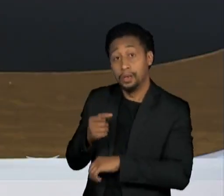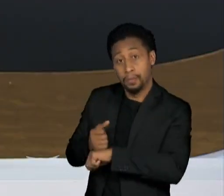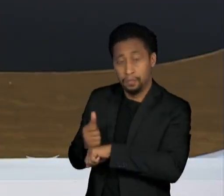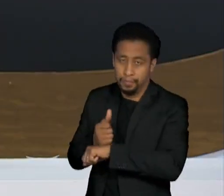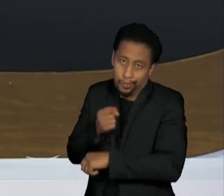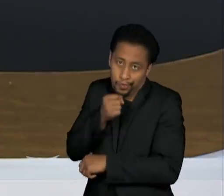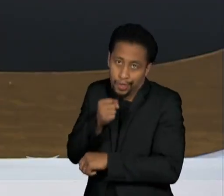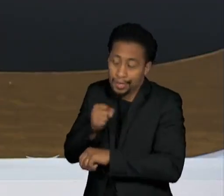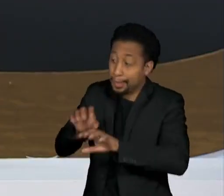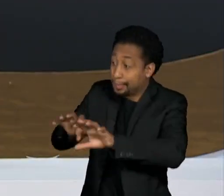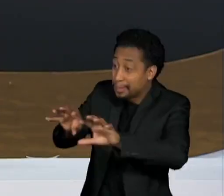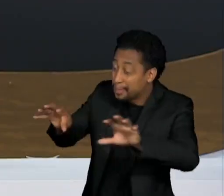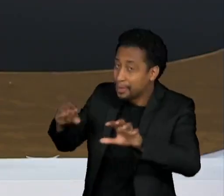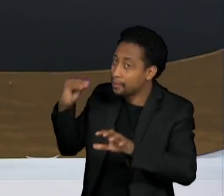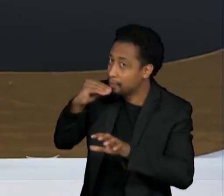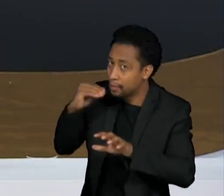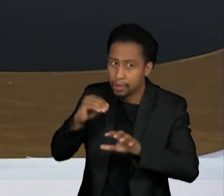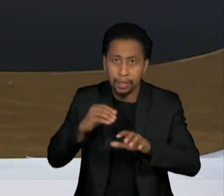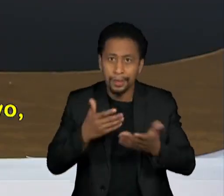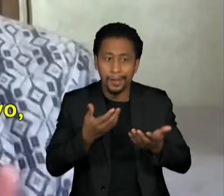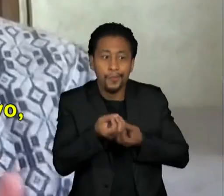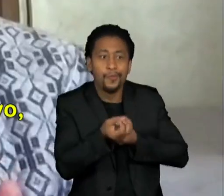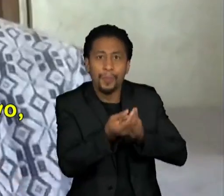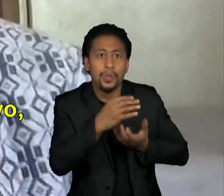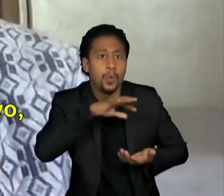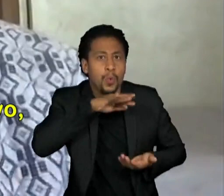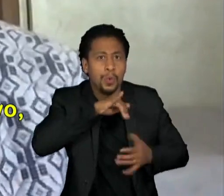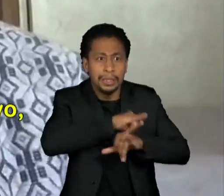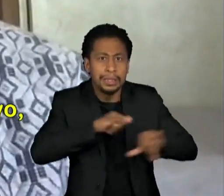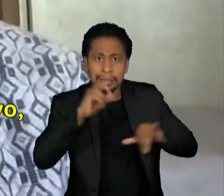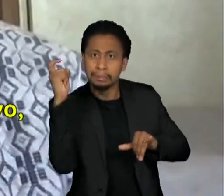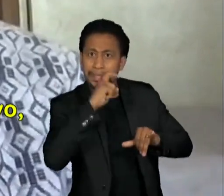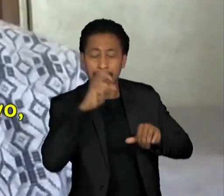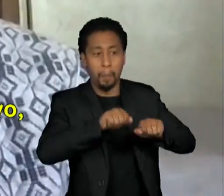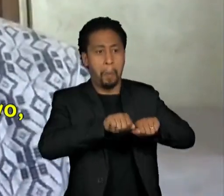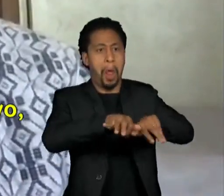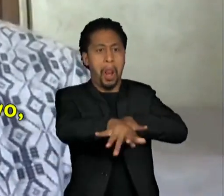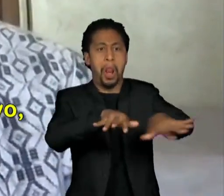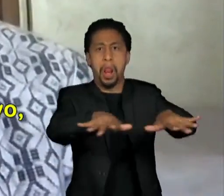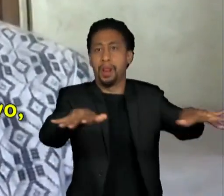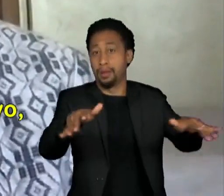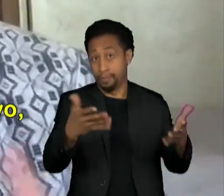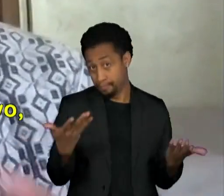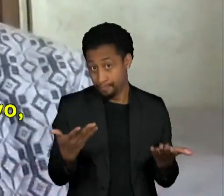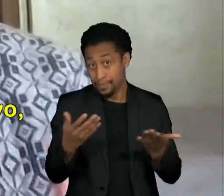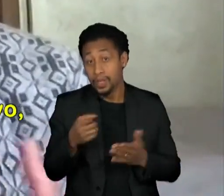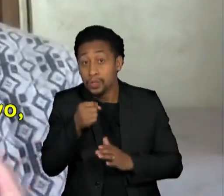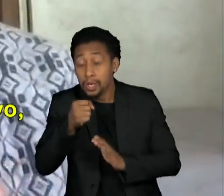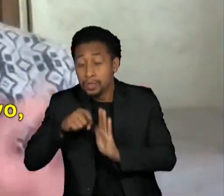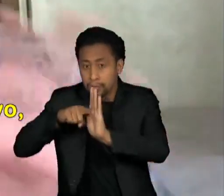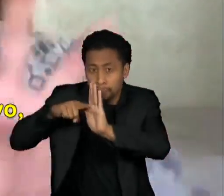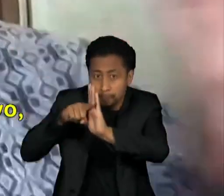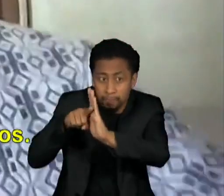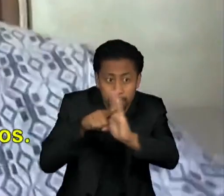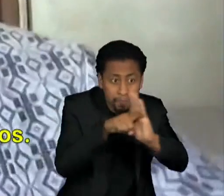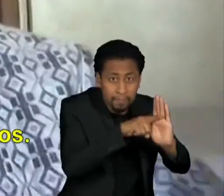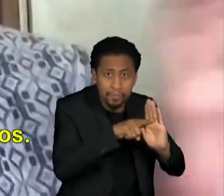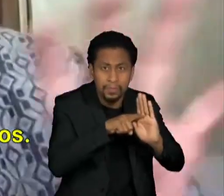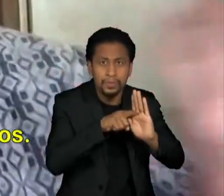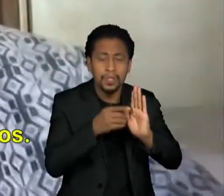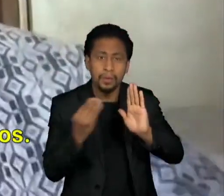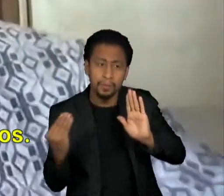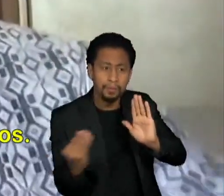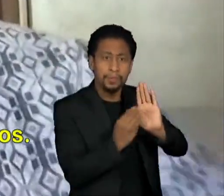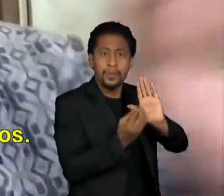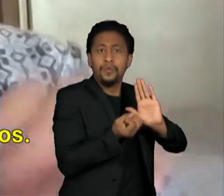is amplified, gets the widest reach. And if you're an investigative journalist, you don't get that reach. So this